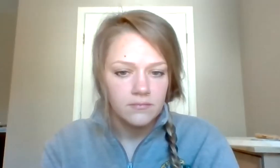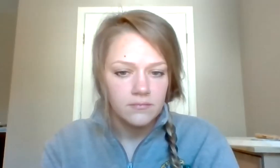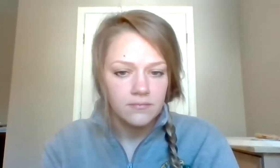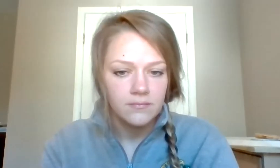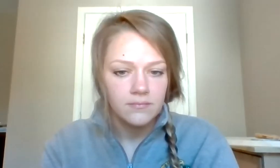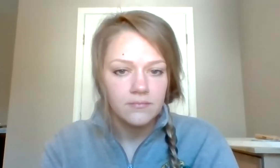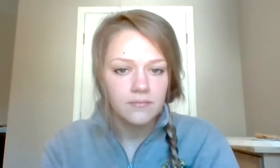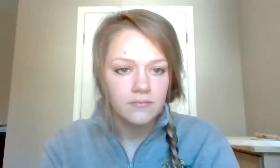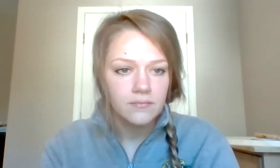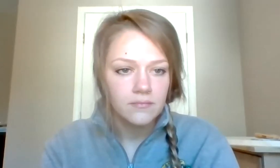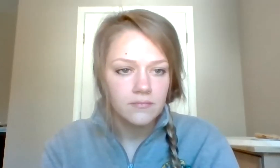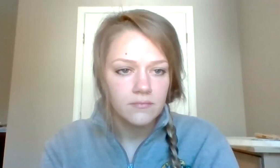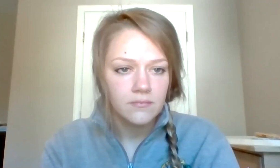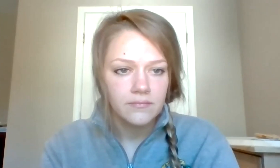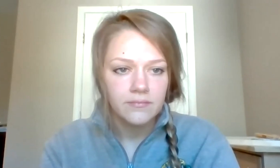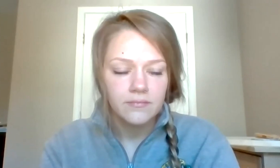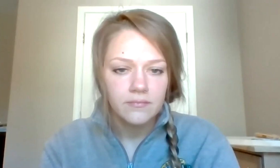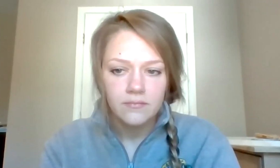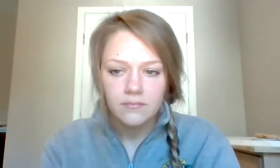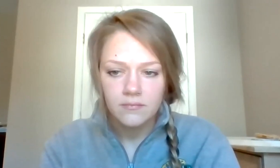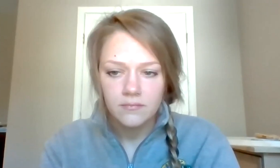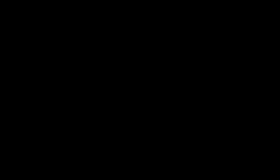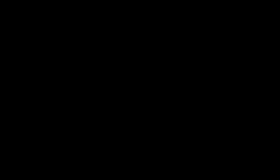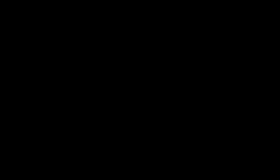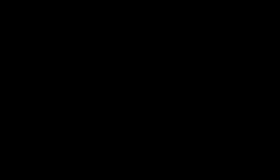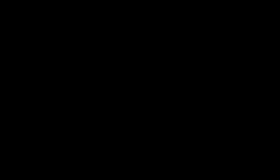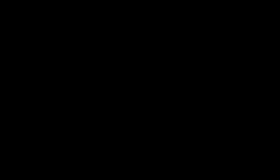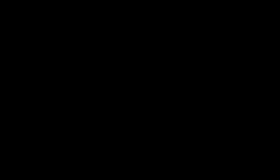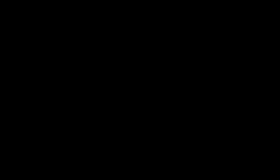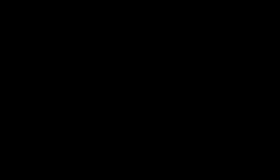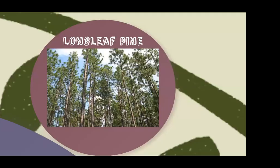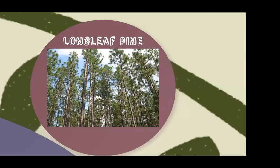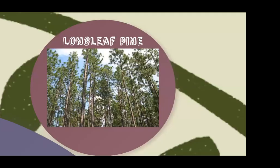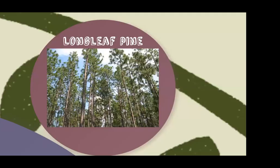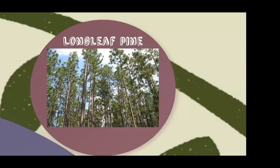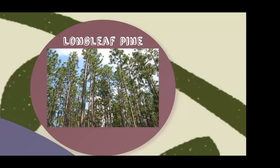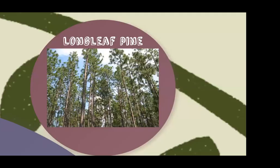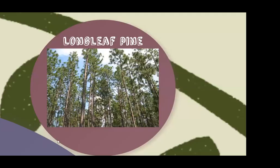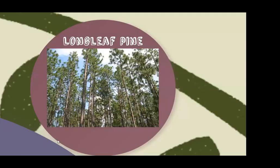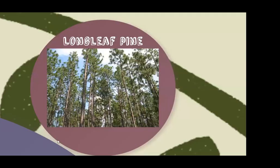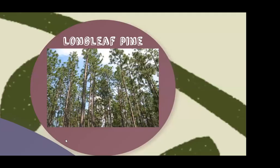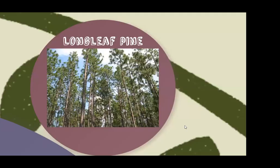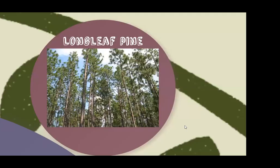All right, and we'll pause here for some questions.